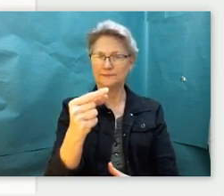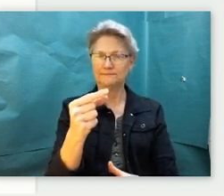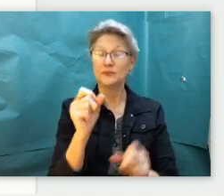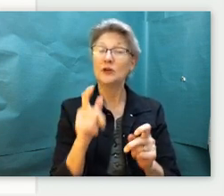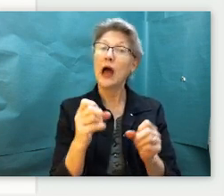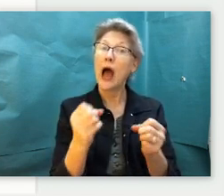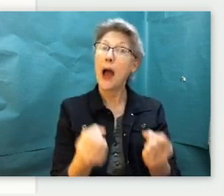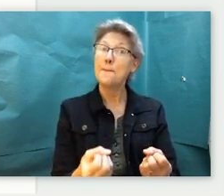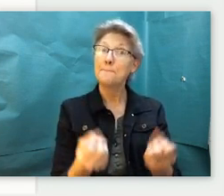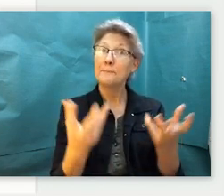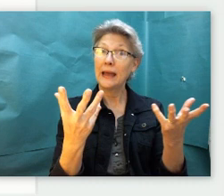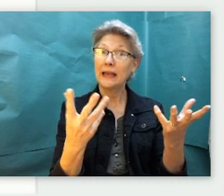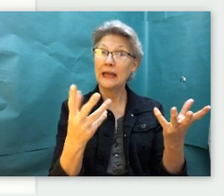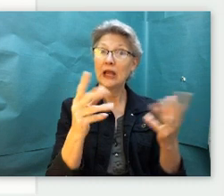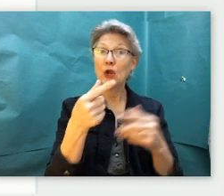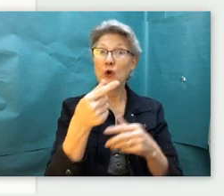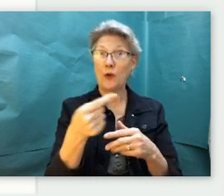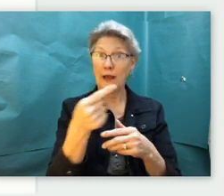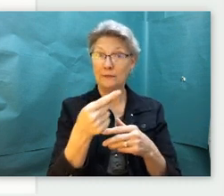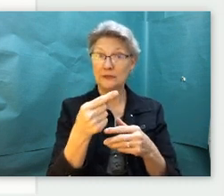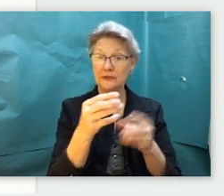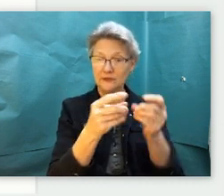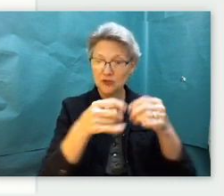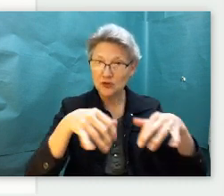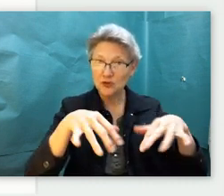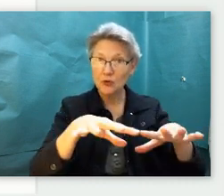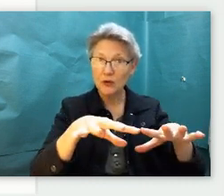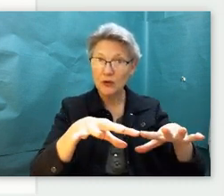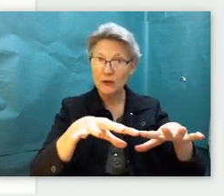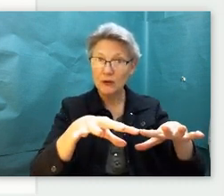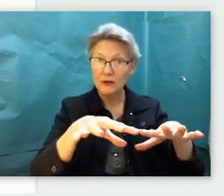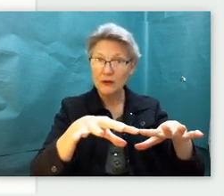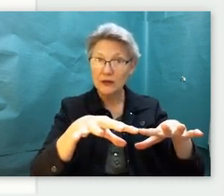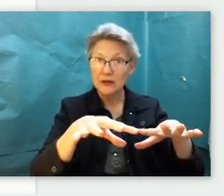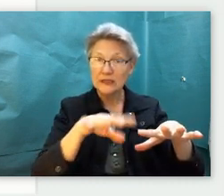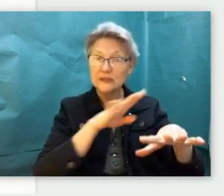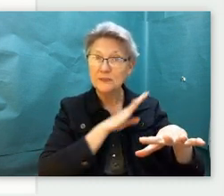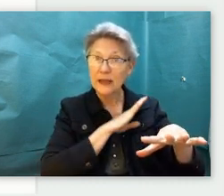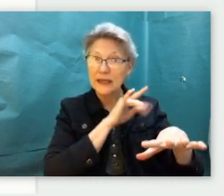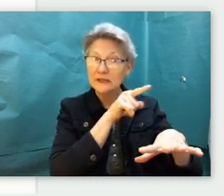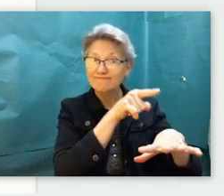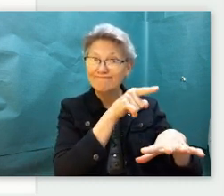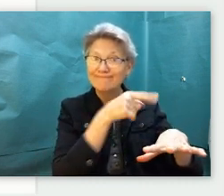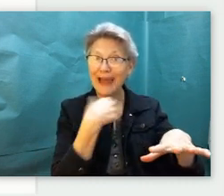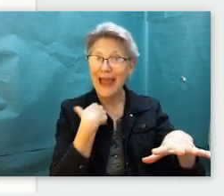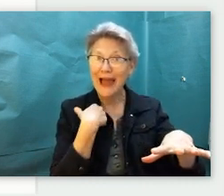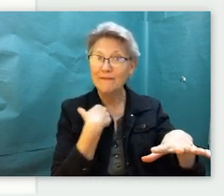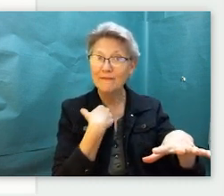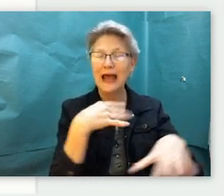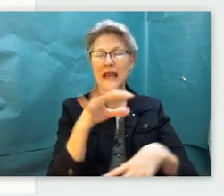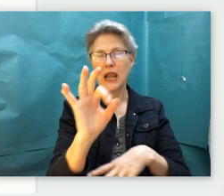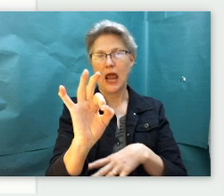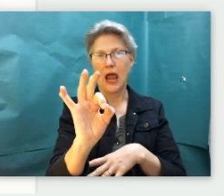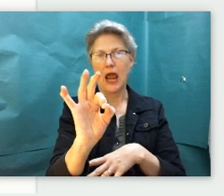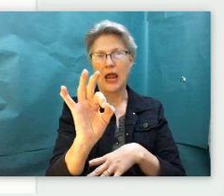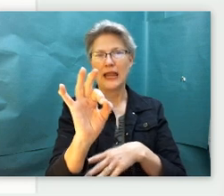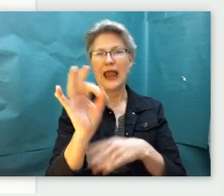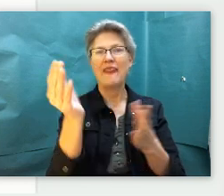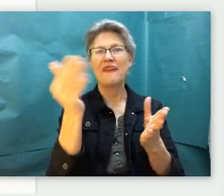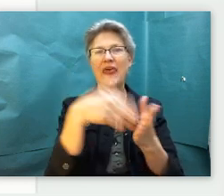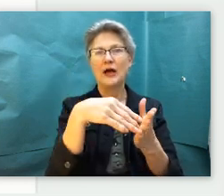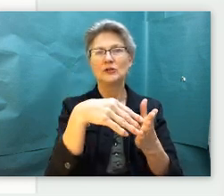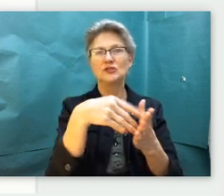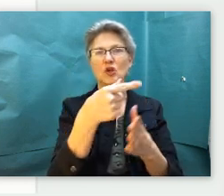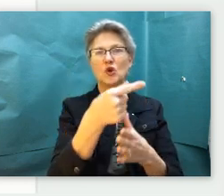So how many grams of soil does Becky have? She has